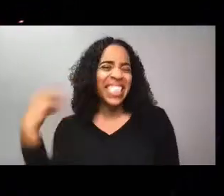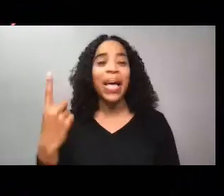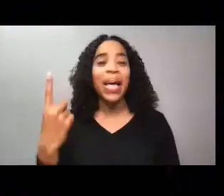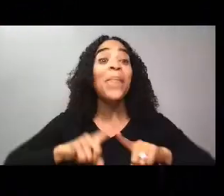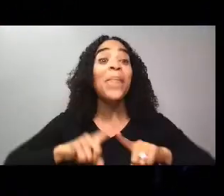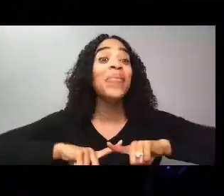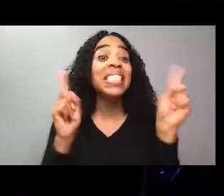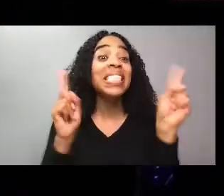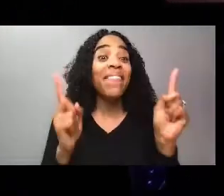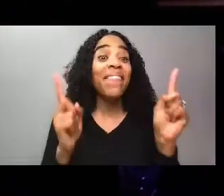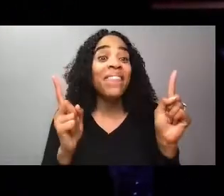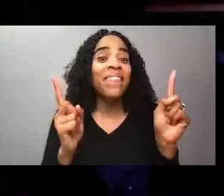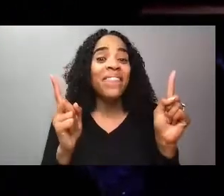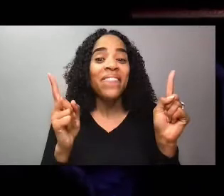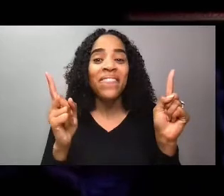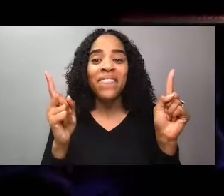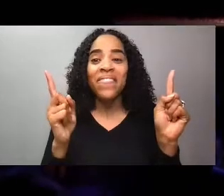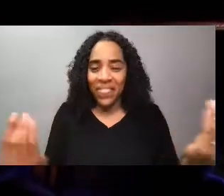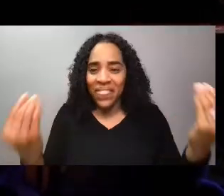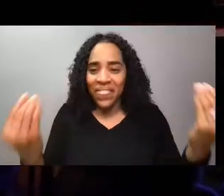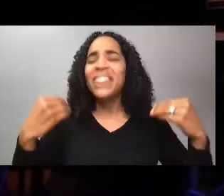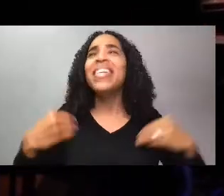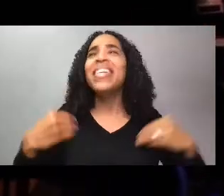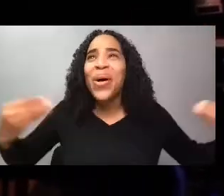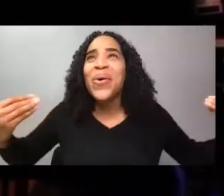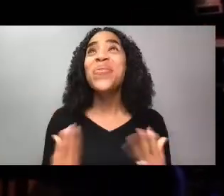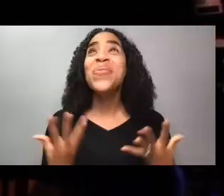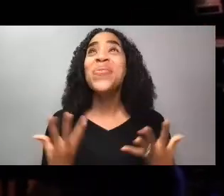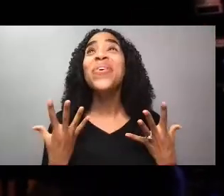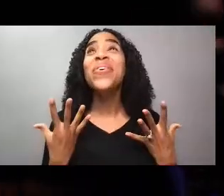hush I know so